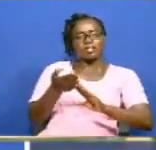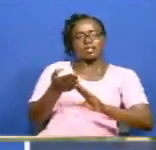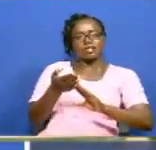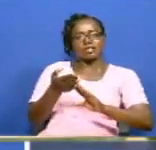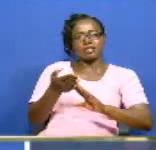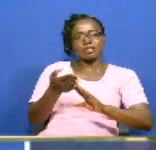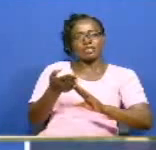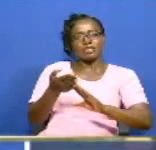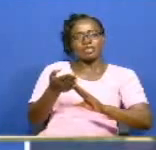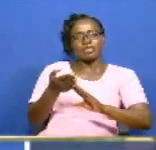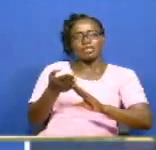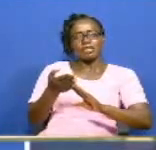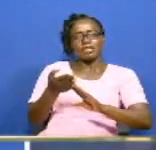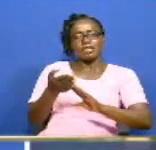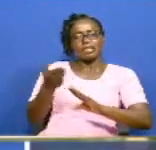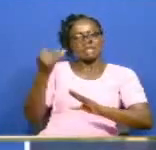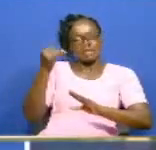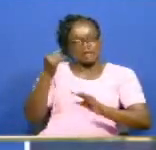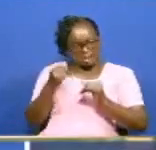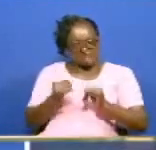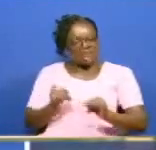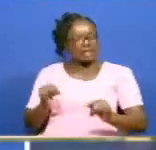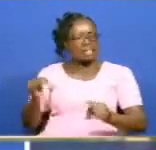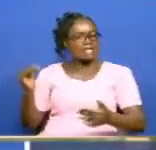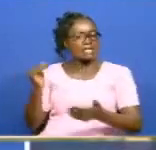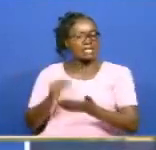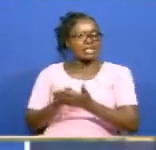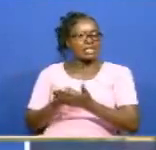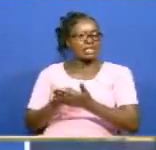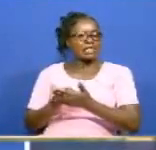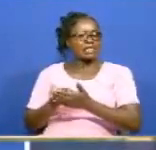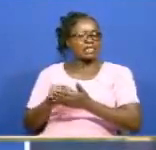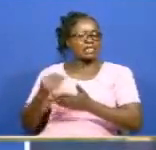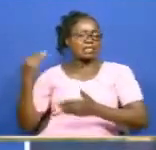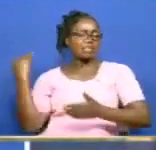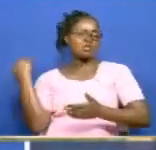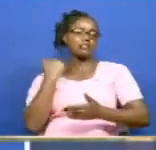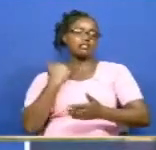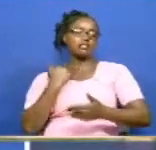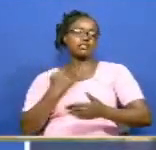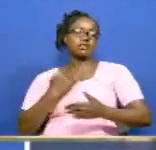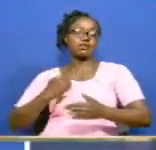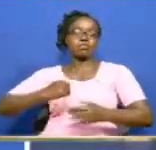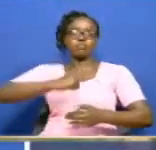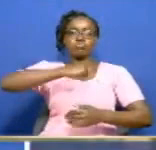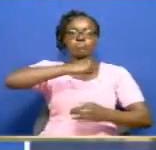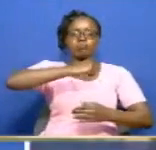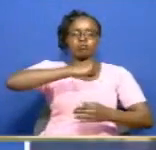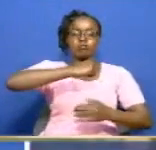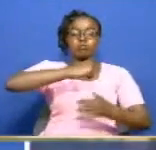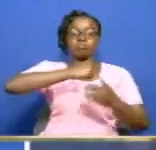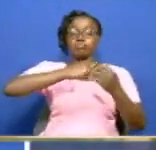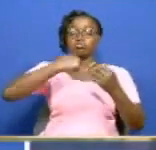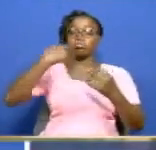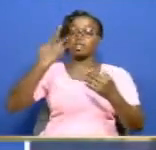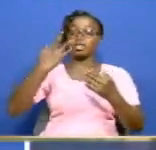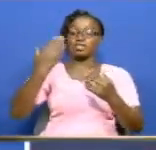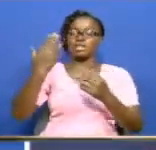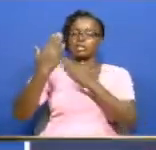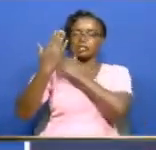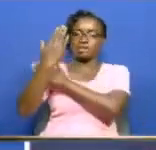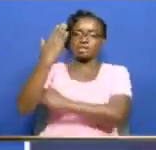and tried to cut the other side of my neck, which I tried to block with the right side of my hand, and my right hand was chopped